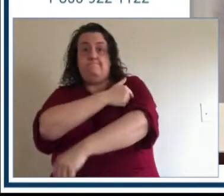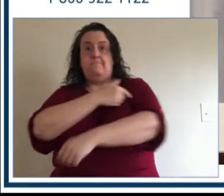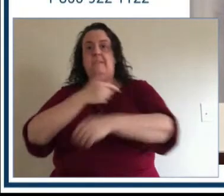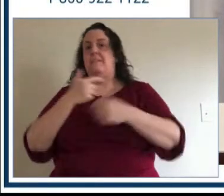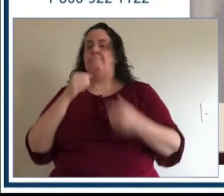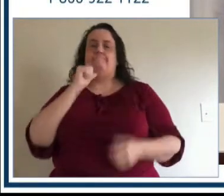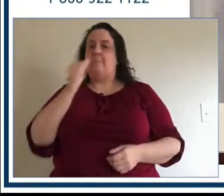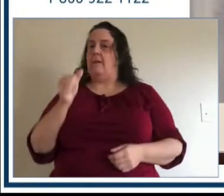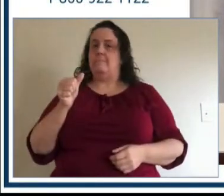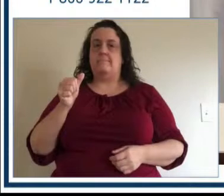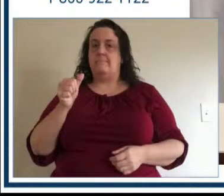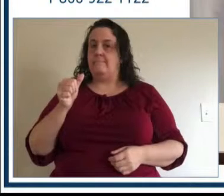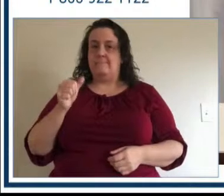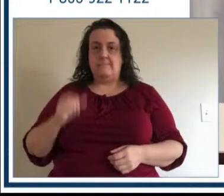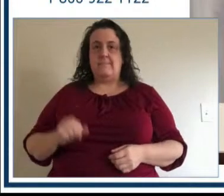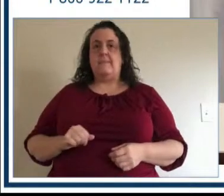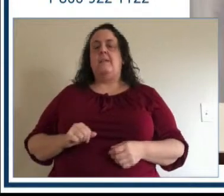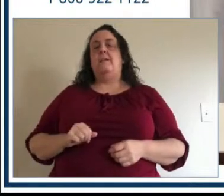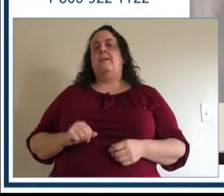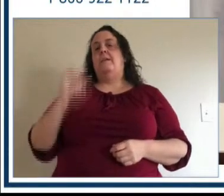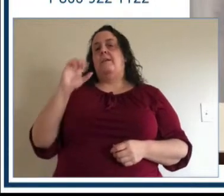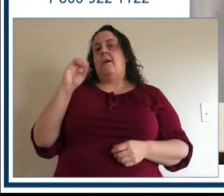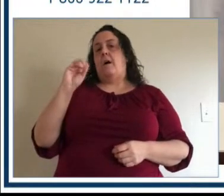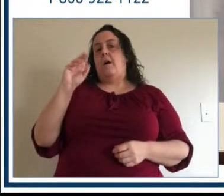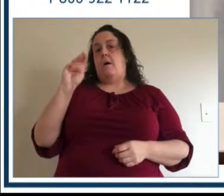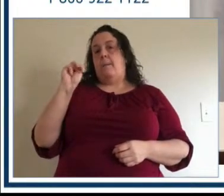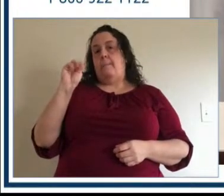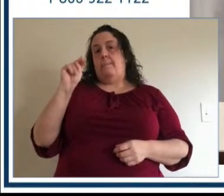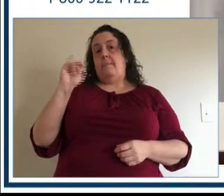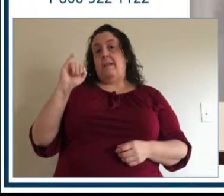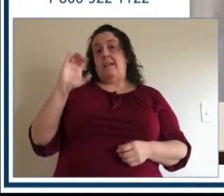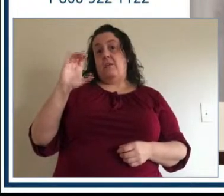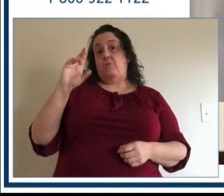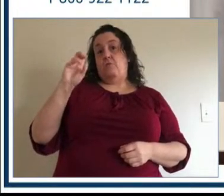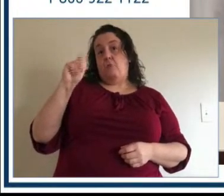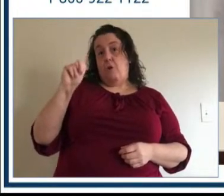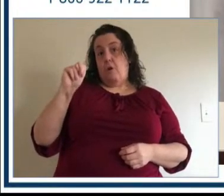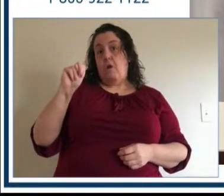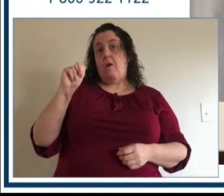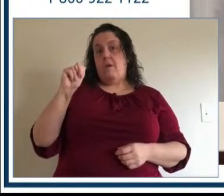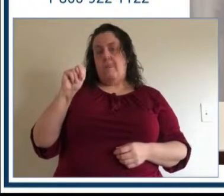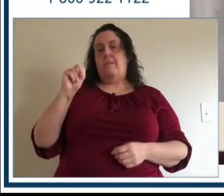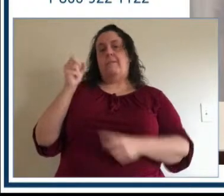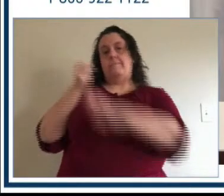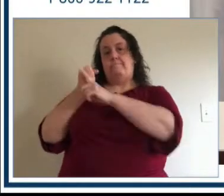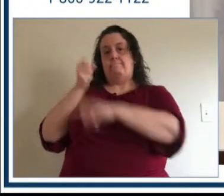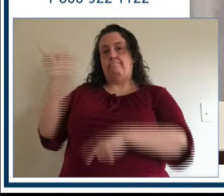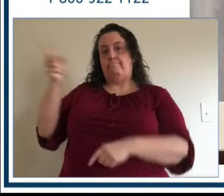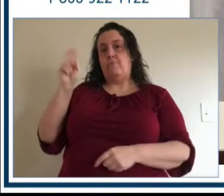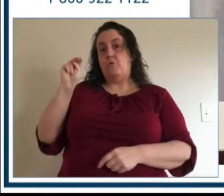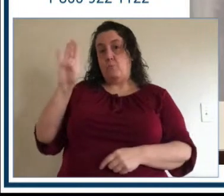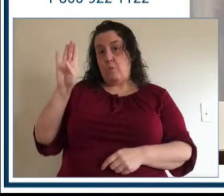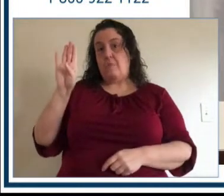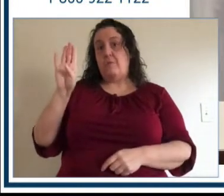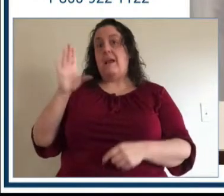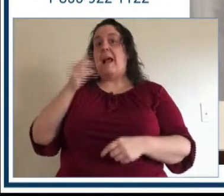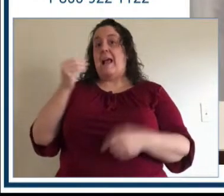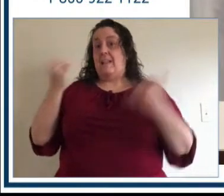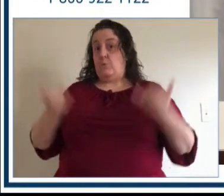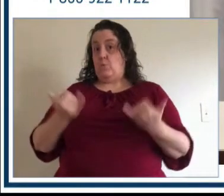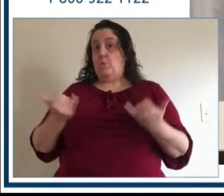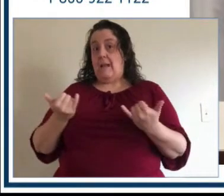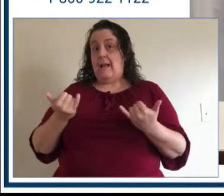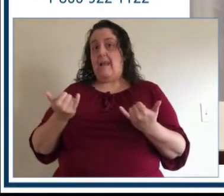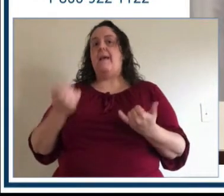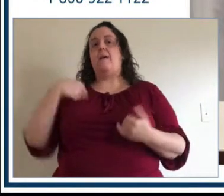region. New Brunswick has also just announced its first cases, and I can confirm that as of today. We also have